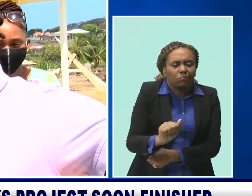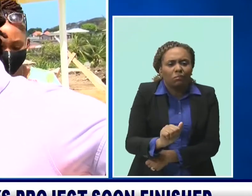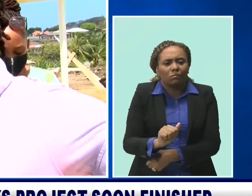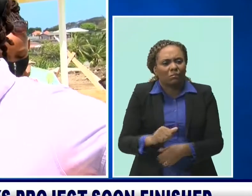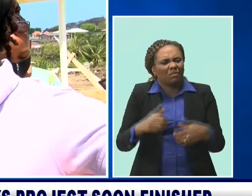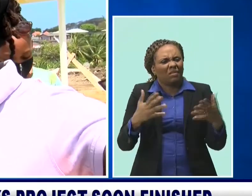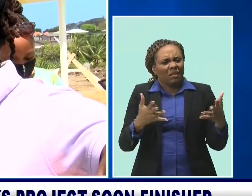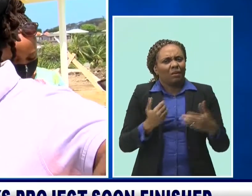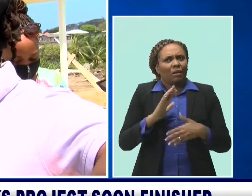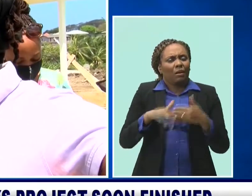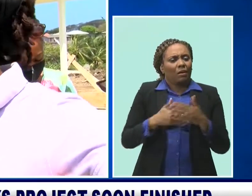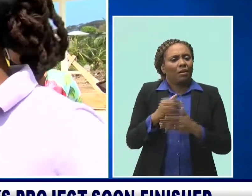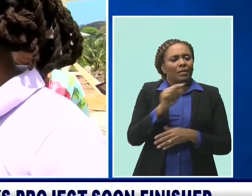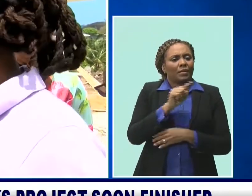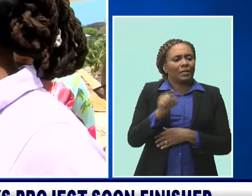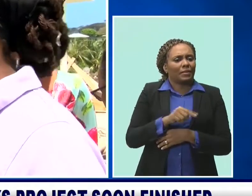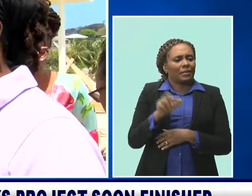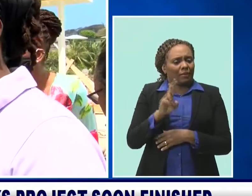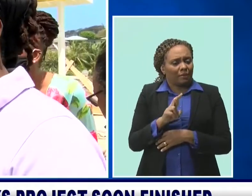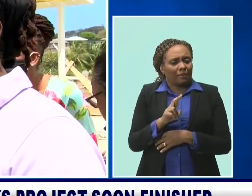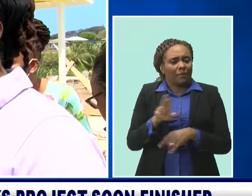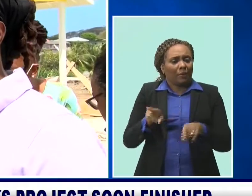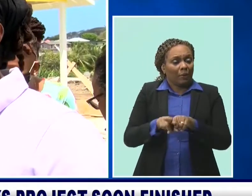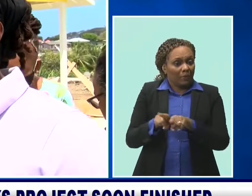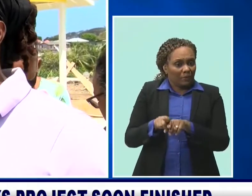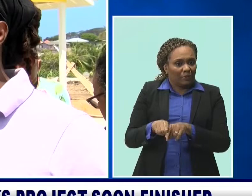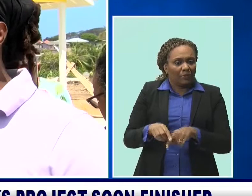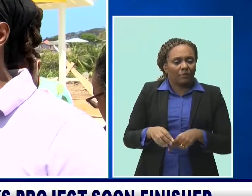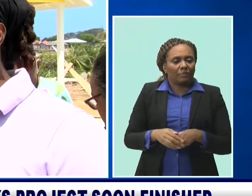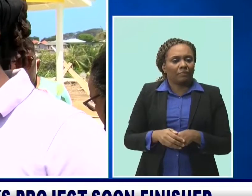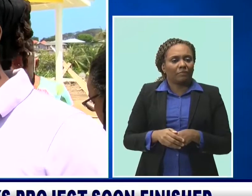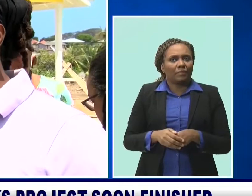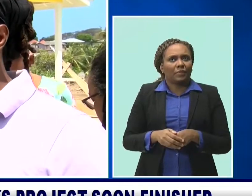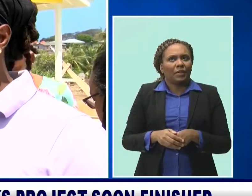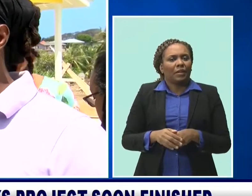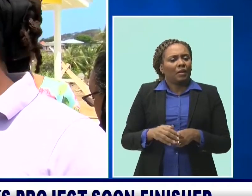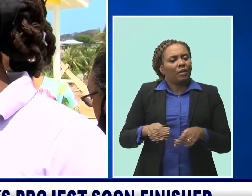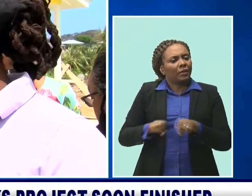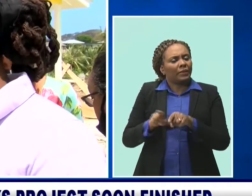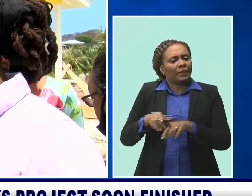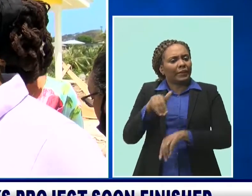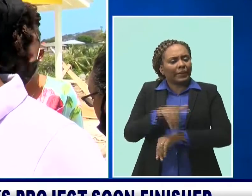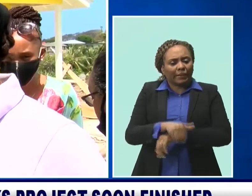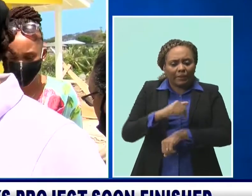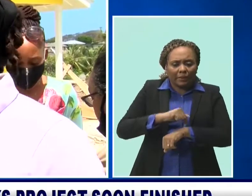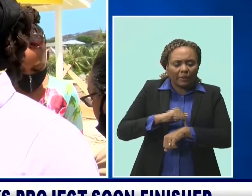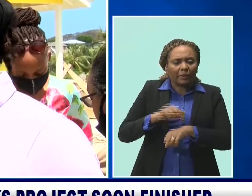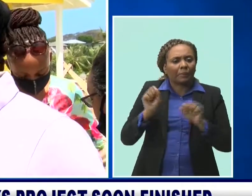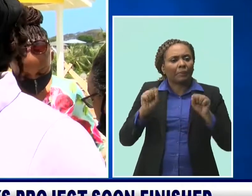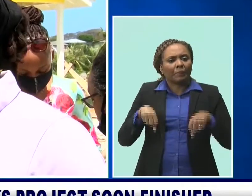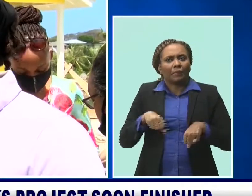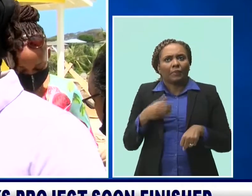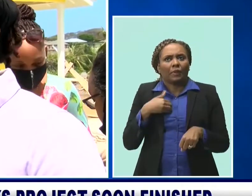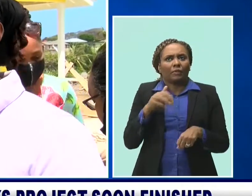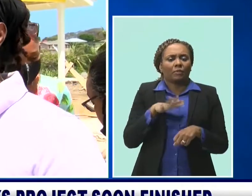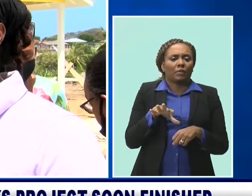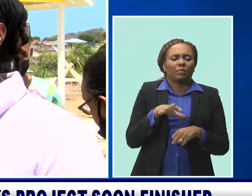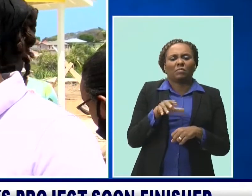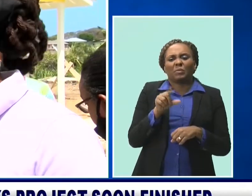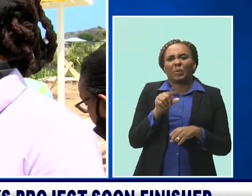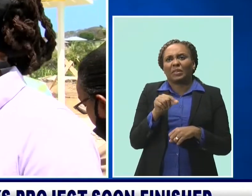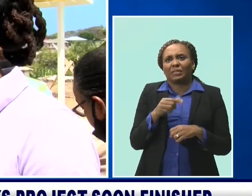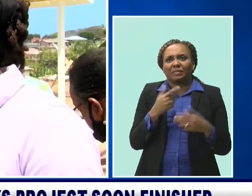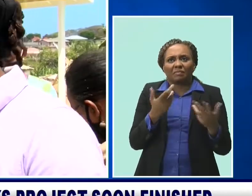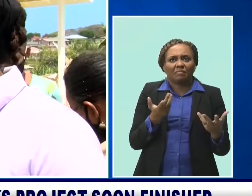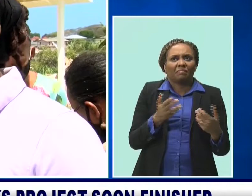ZRs on this route, and even on Route 11, that on a night, I can have at least 20. I'm looking